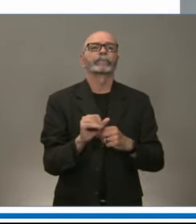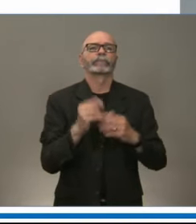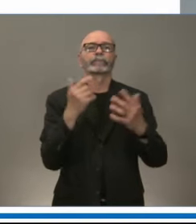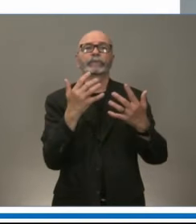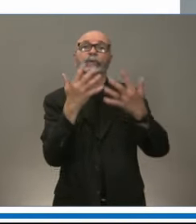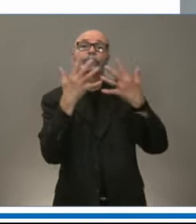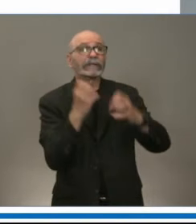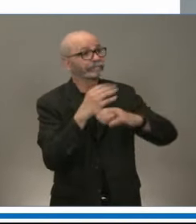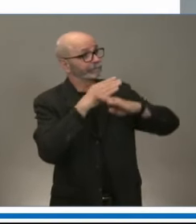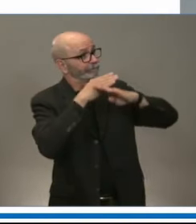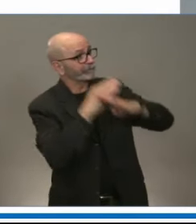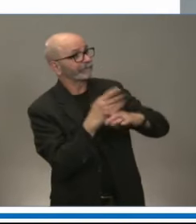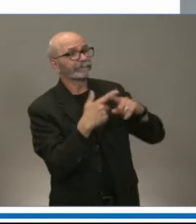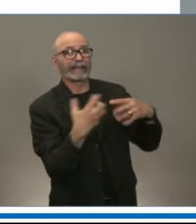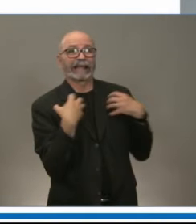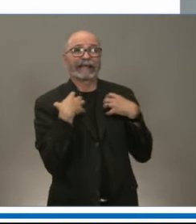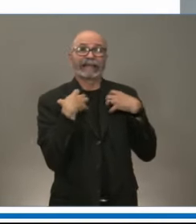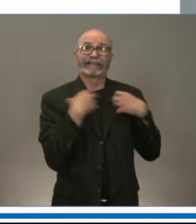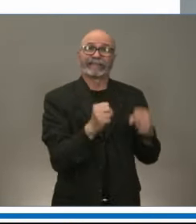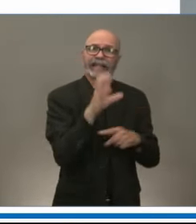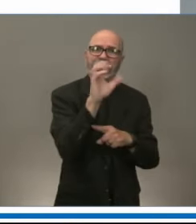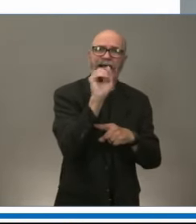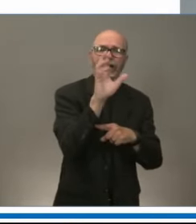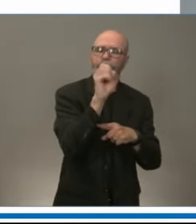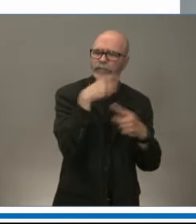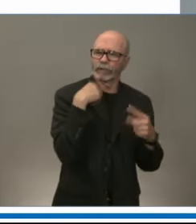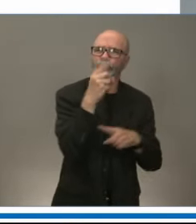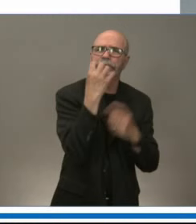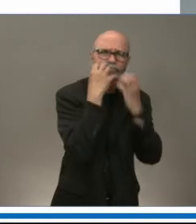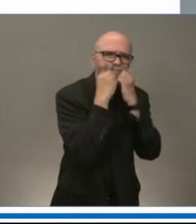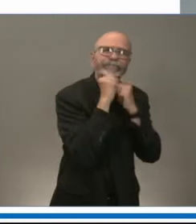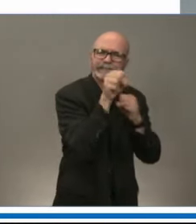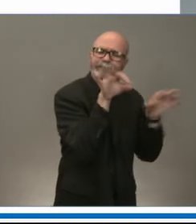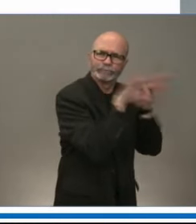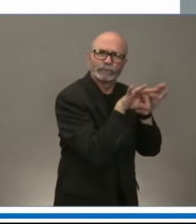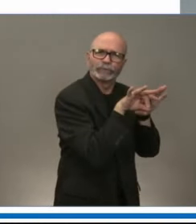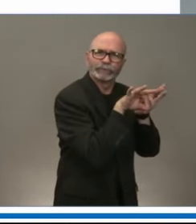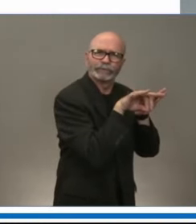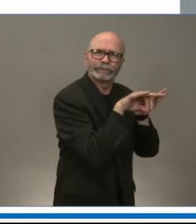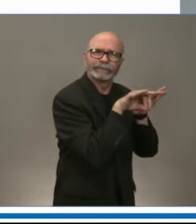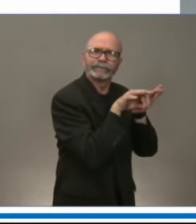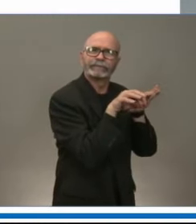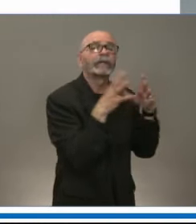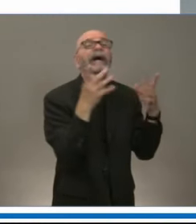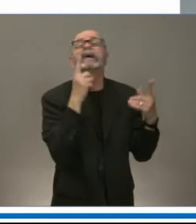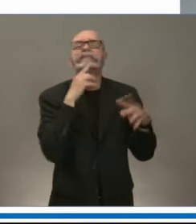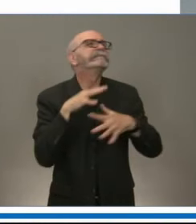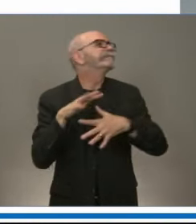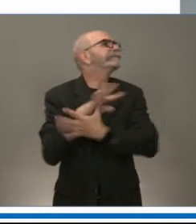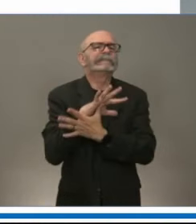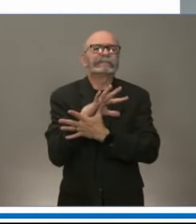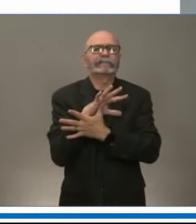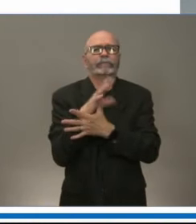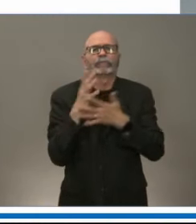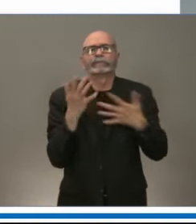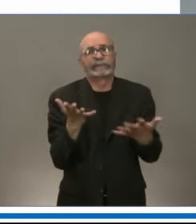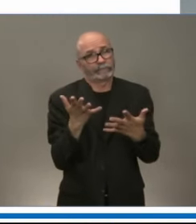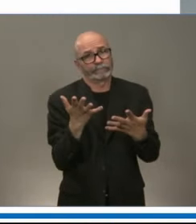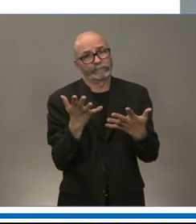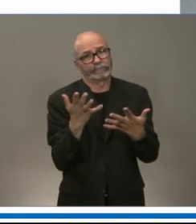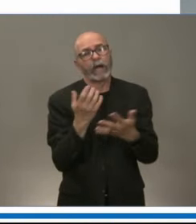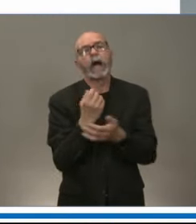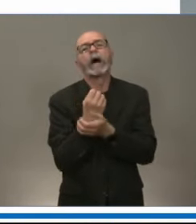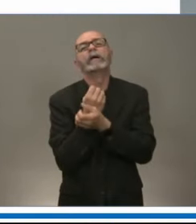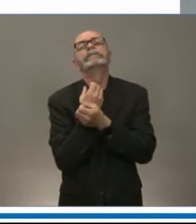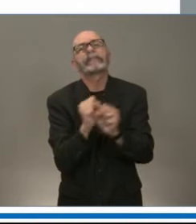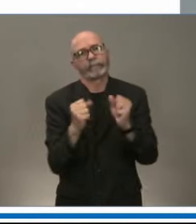That is important, but fundamentally this is all about saving lives. This is about knowing that if we do nothing, that